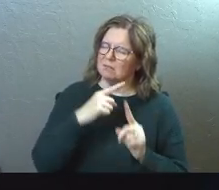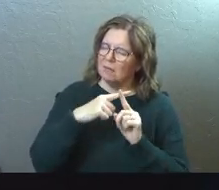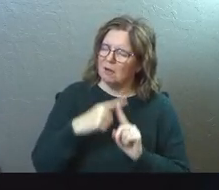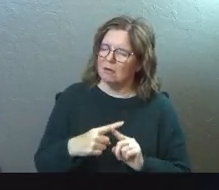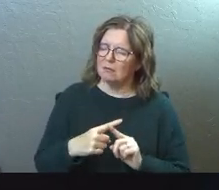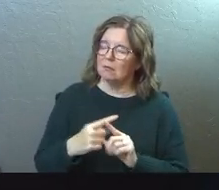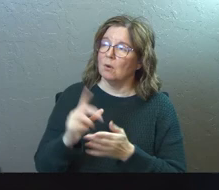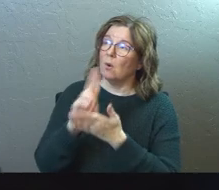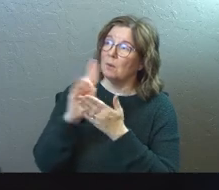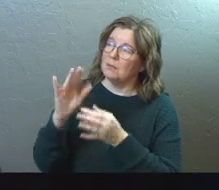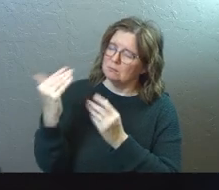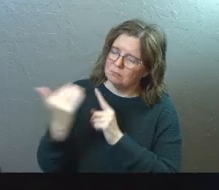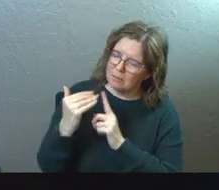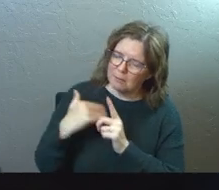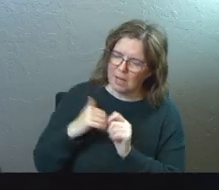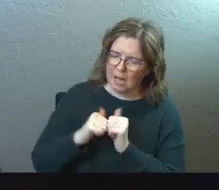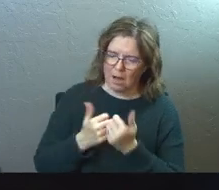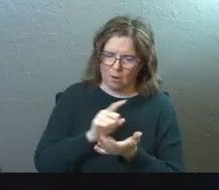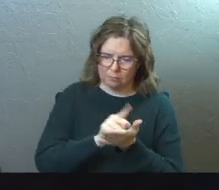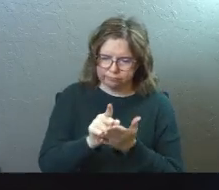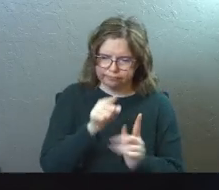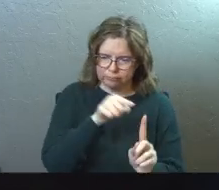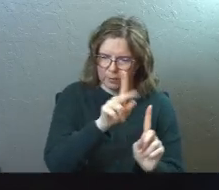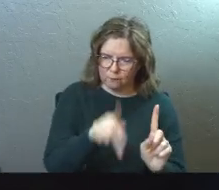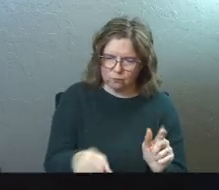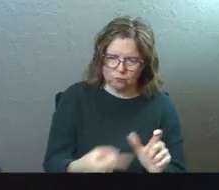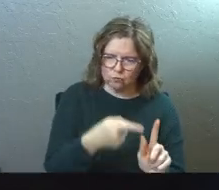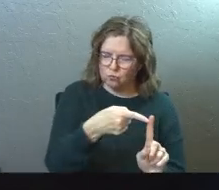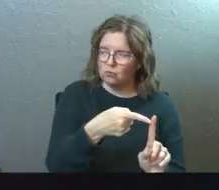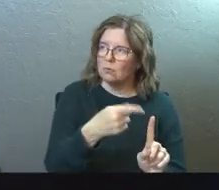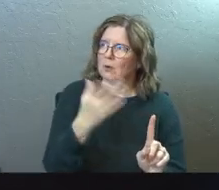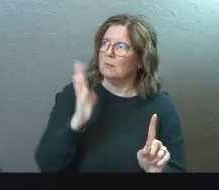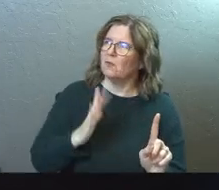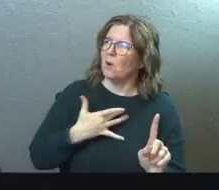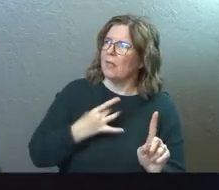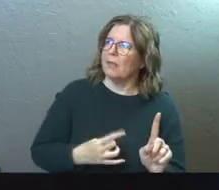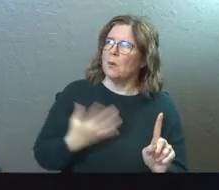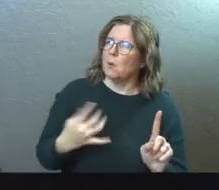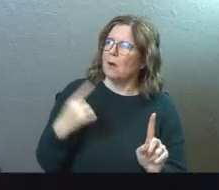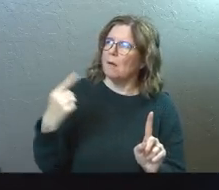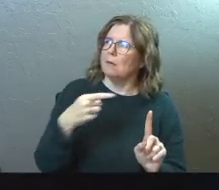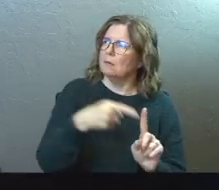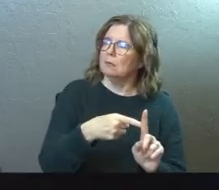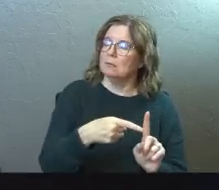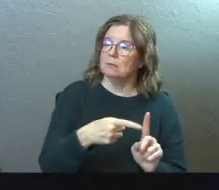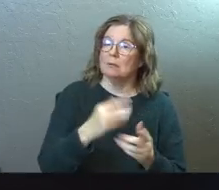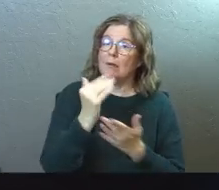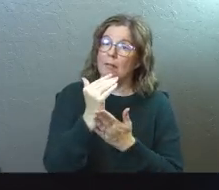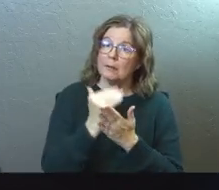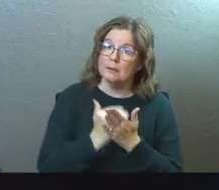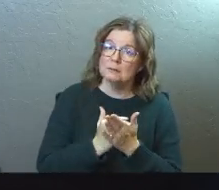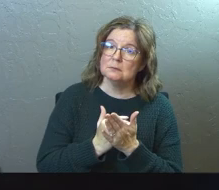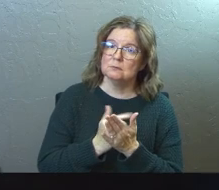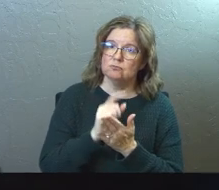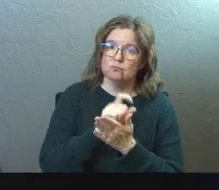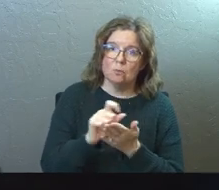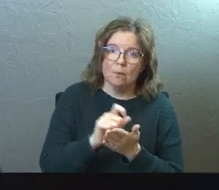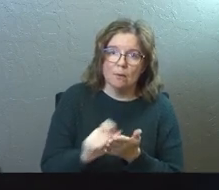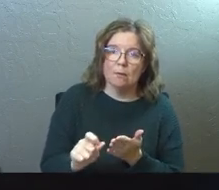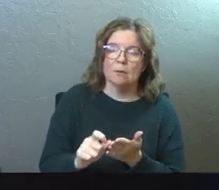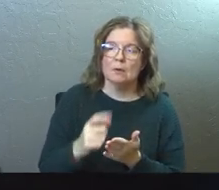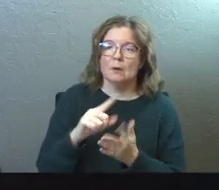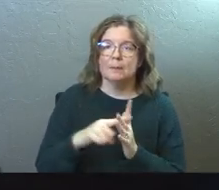would you remind me of how I fell in love with them in the first place, what I used to like about them? List it out, write it